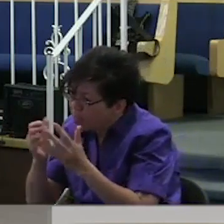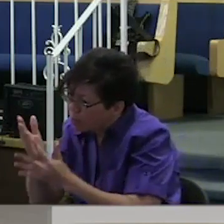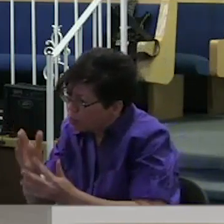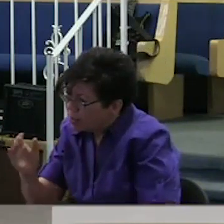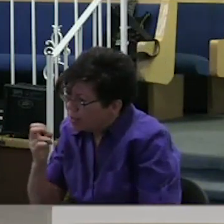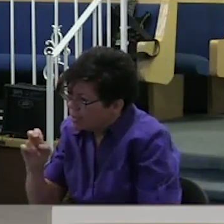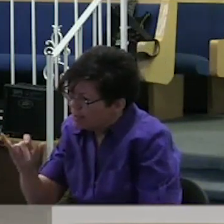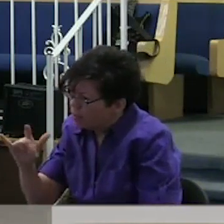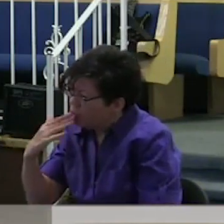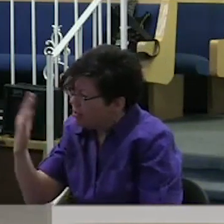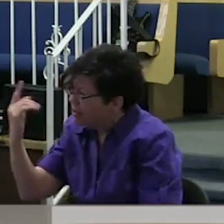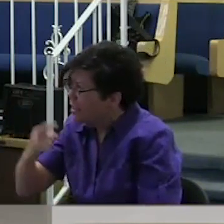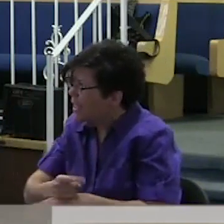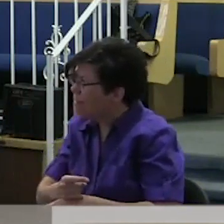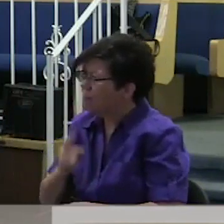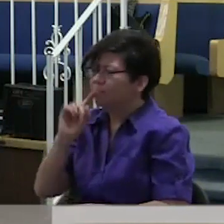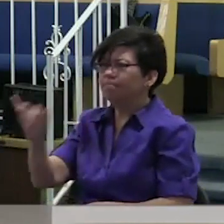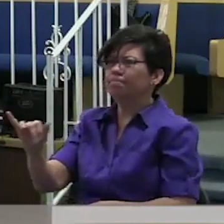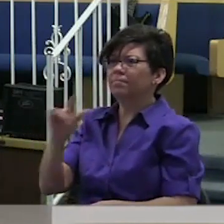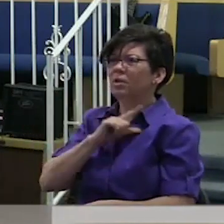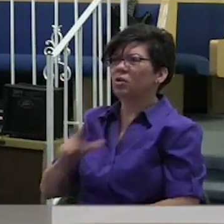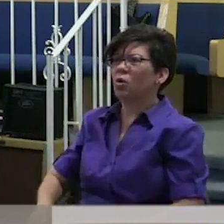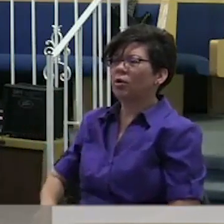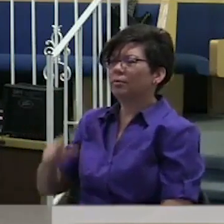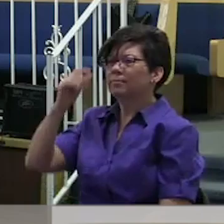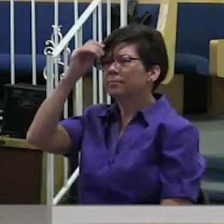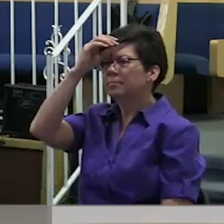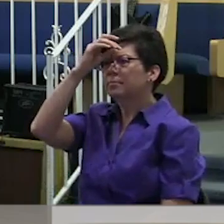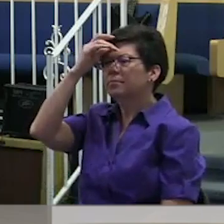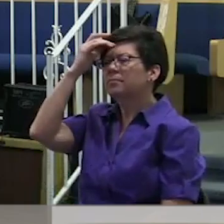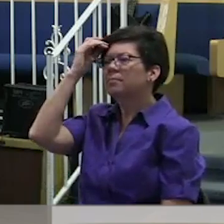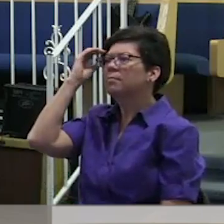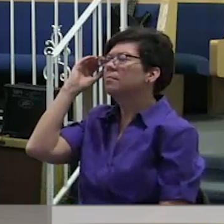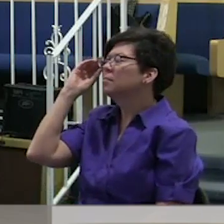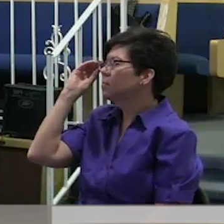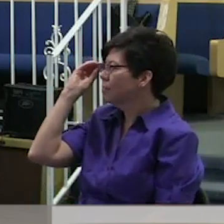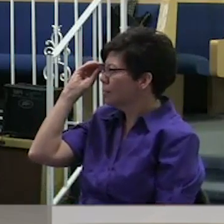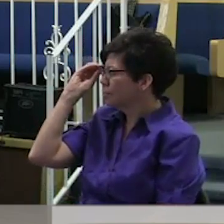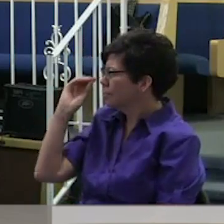Put your hands together for the Lord and give God some praise.